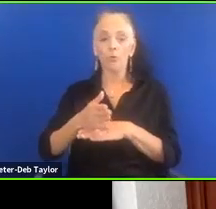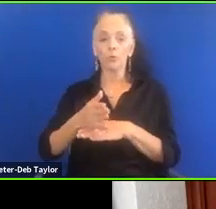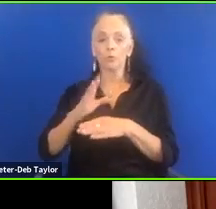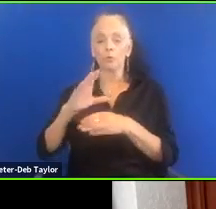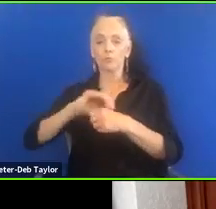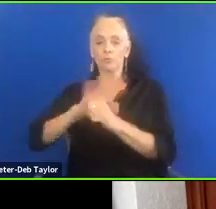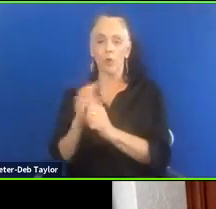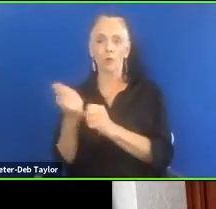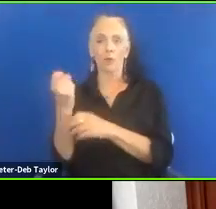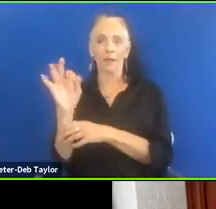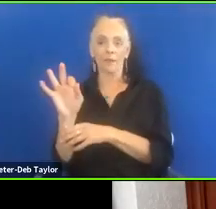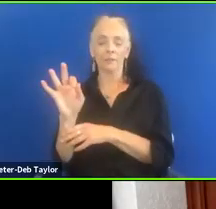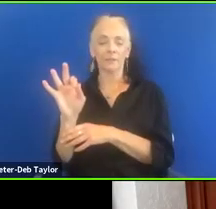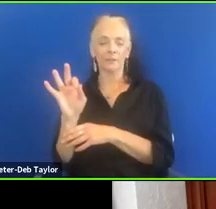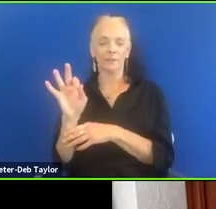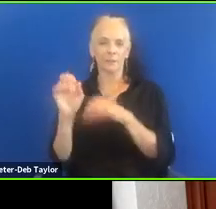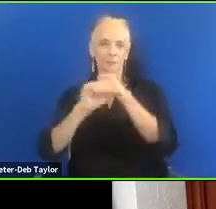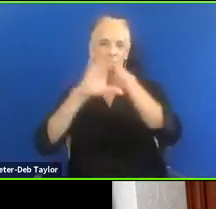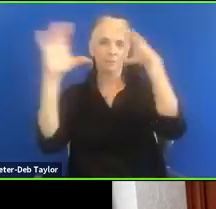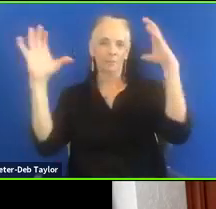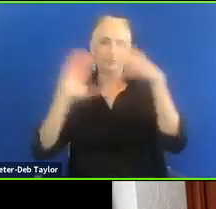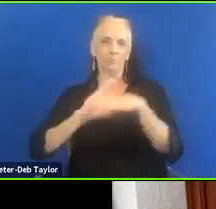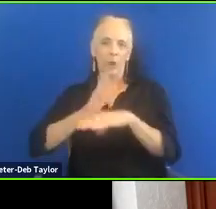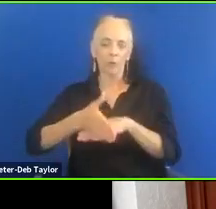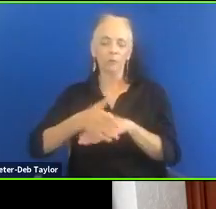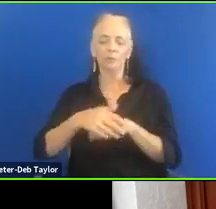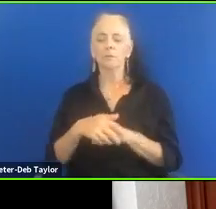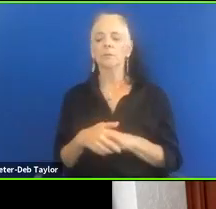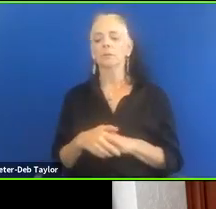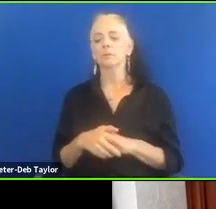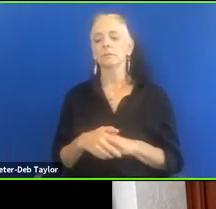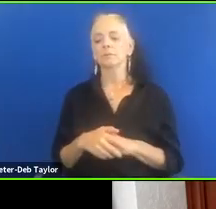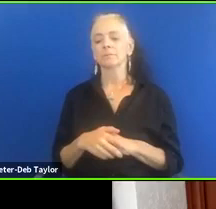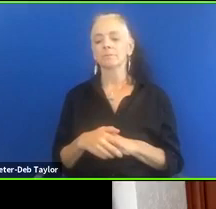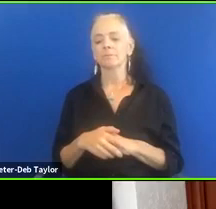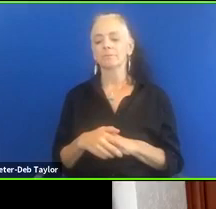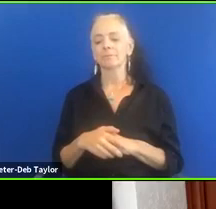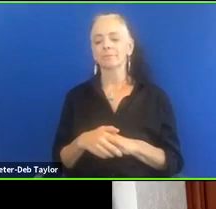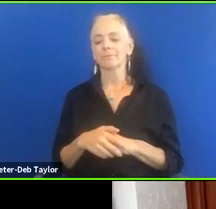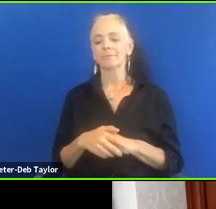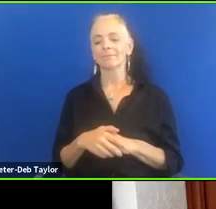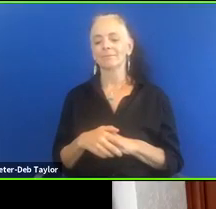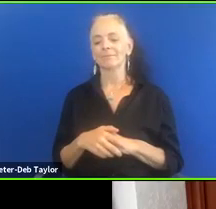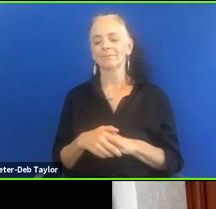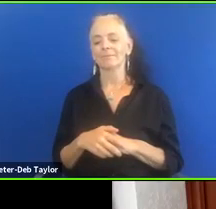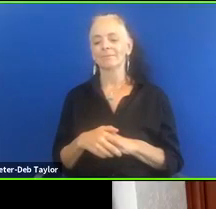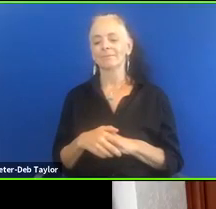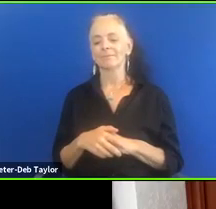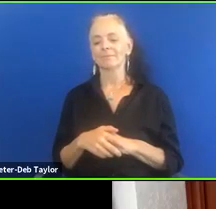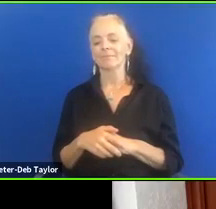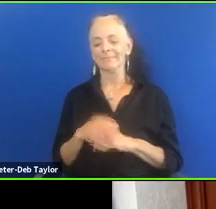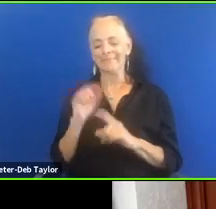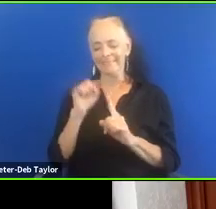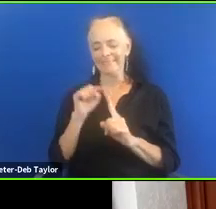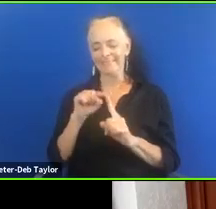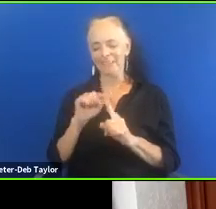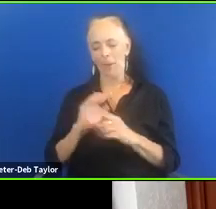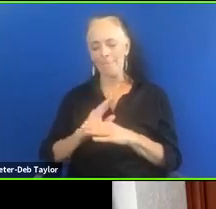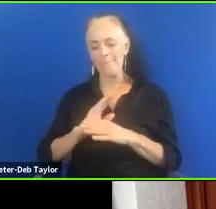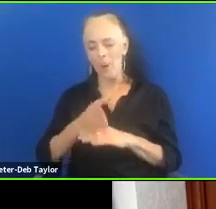post-COVID-19, and I guess that point sticks out to me because I feel like